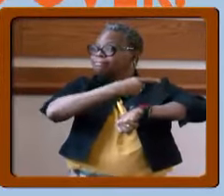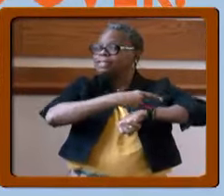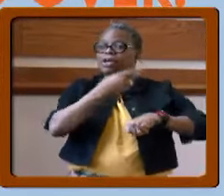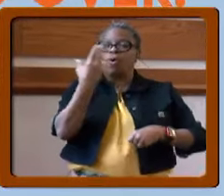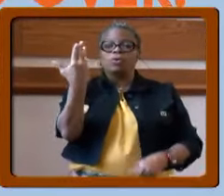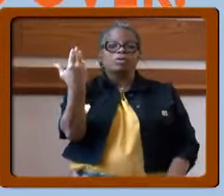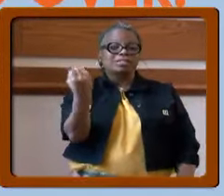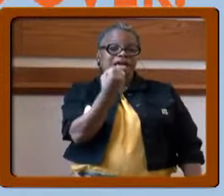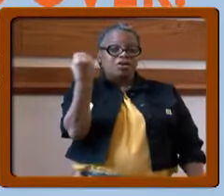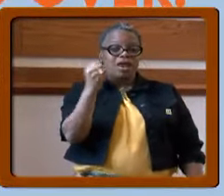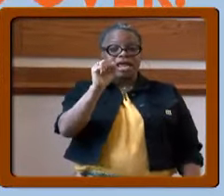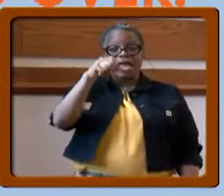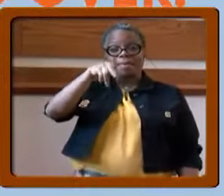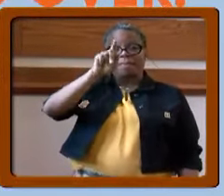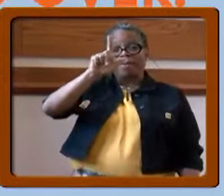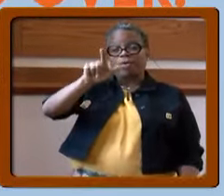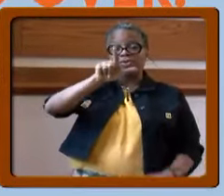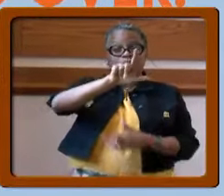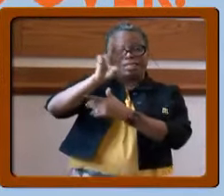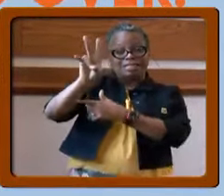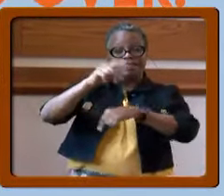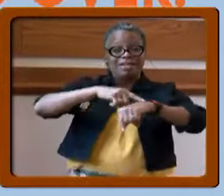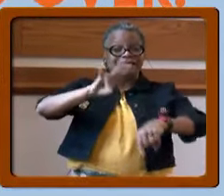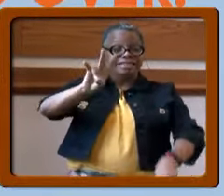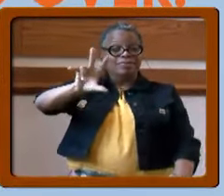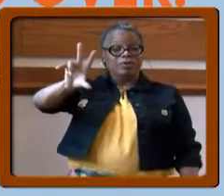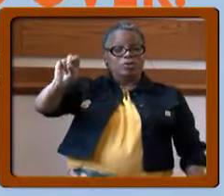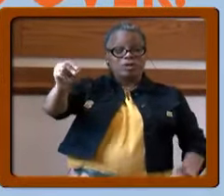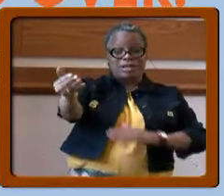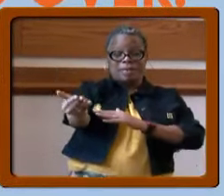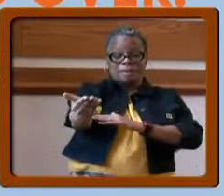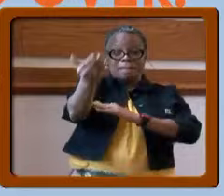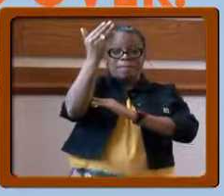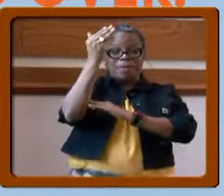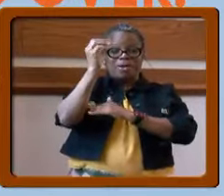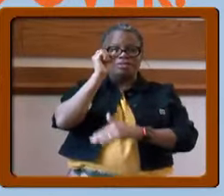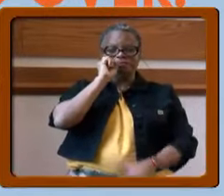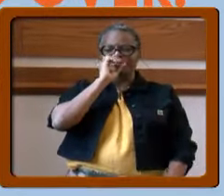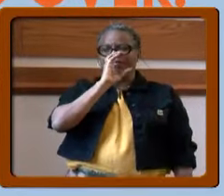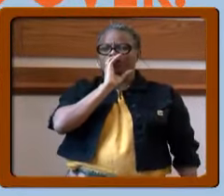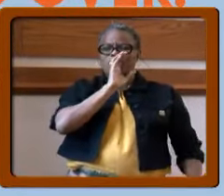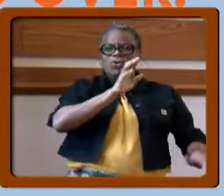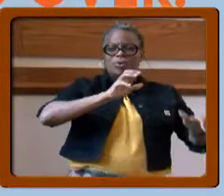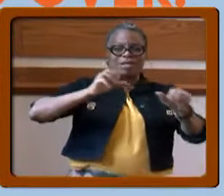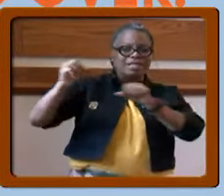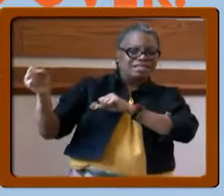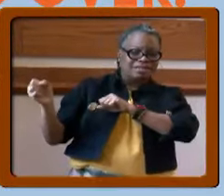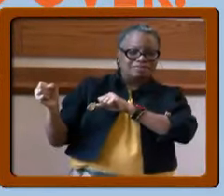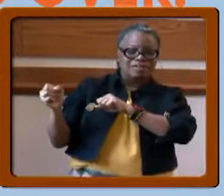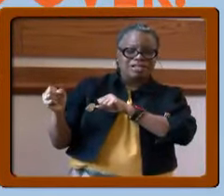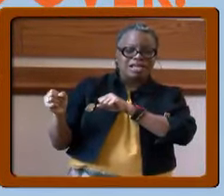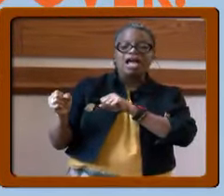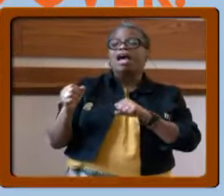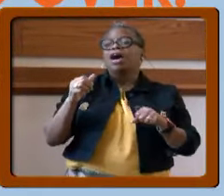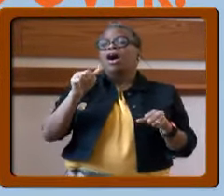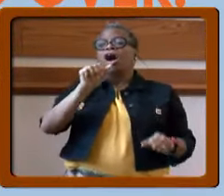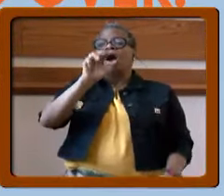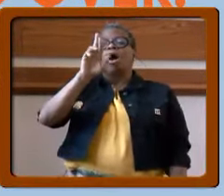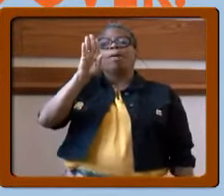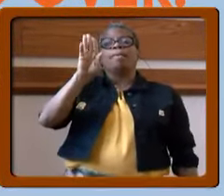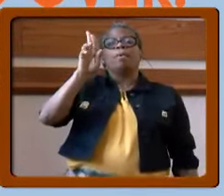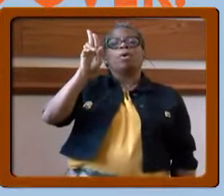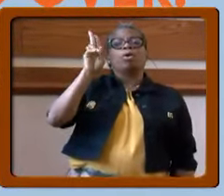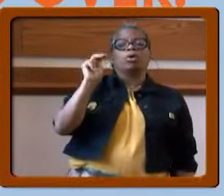on Saturday, April 27th at 7:30 a.m., the seniors will be leaving from the 407 Auburn Avenue